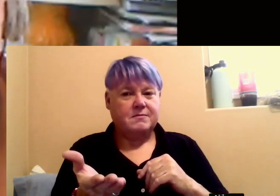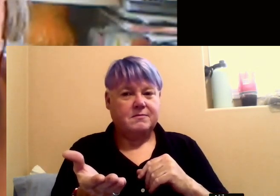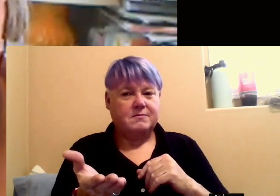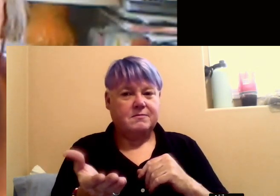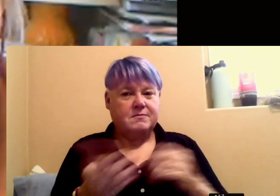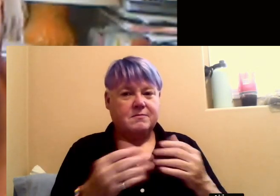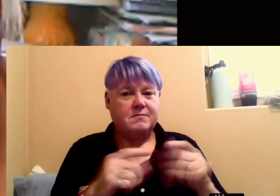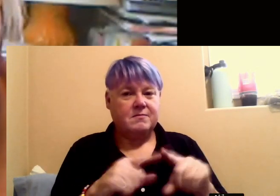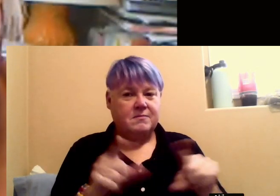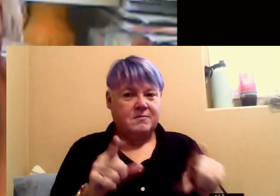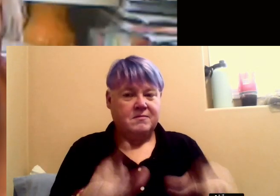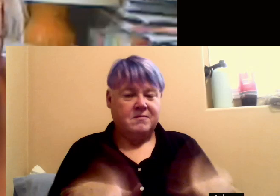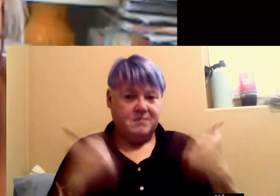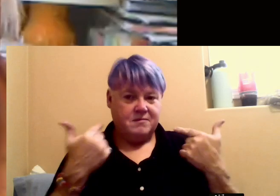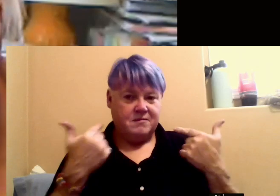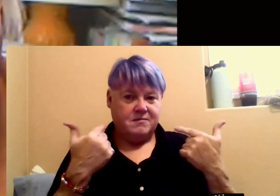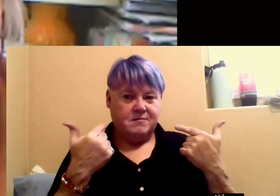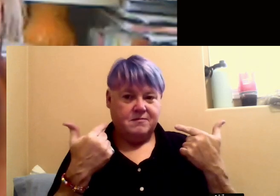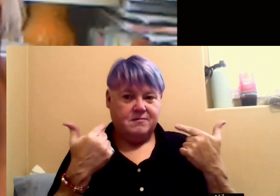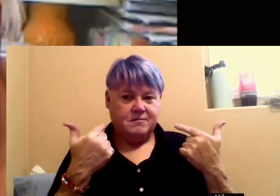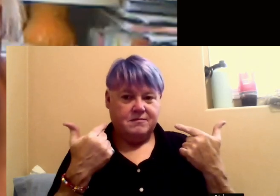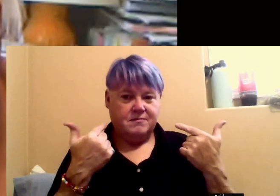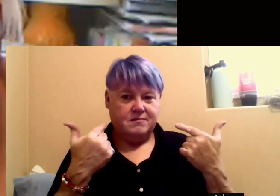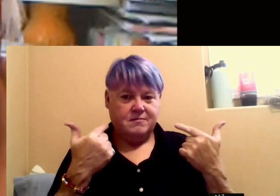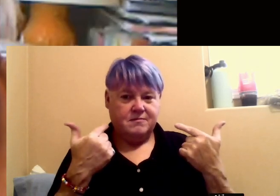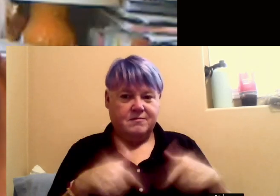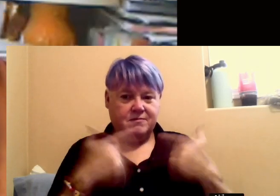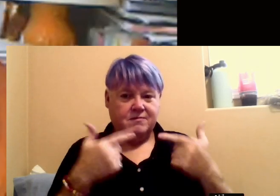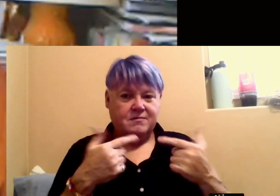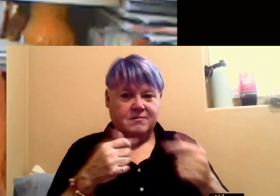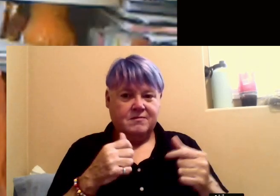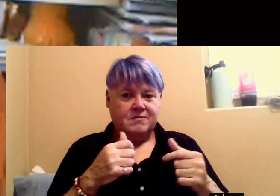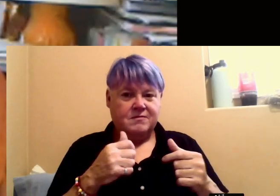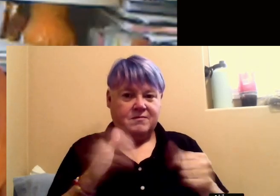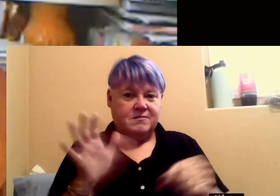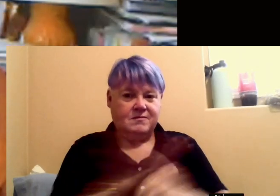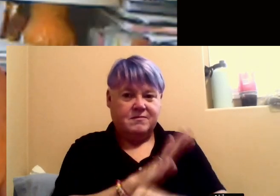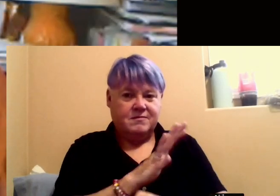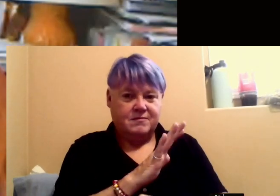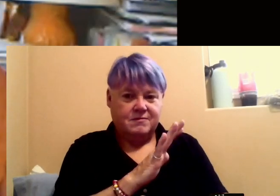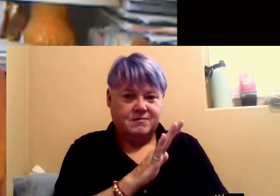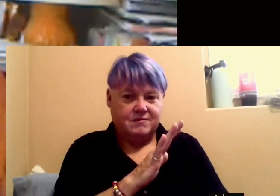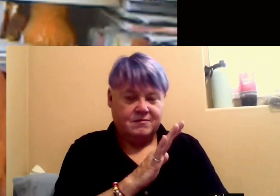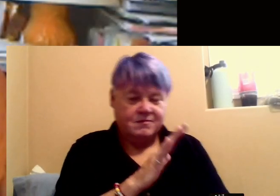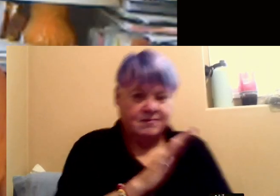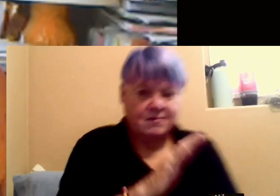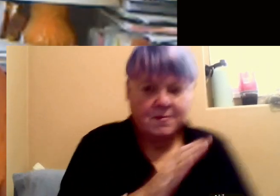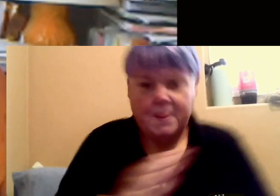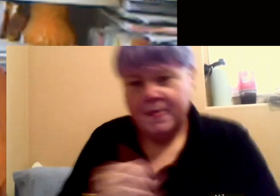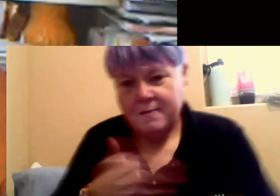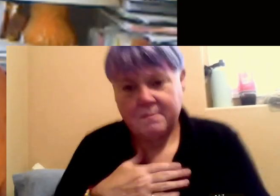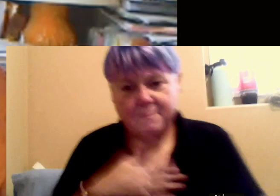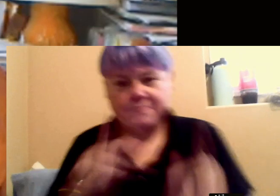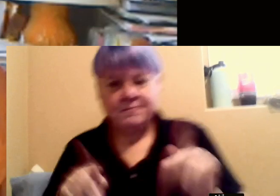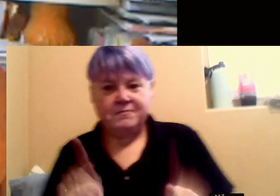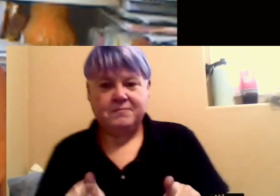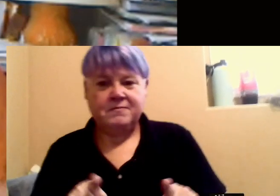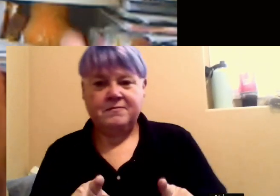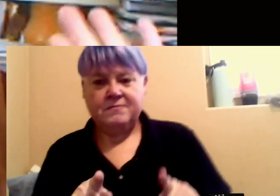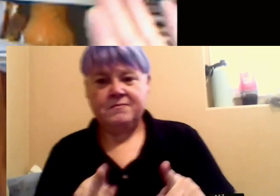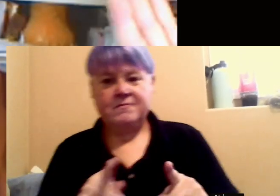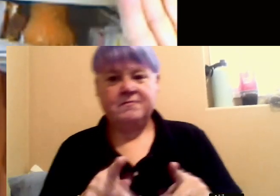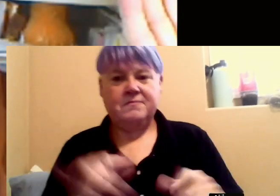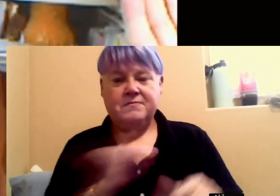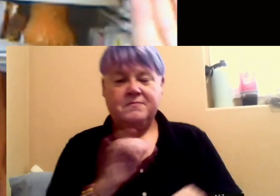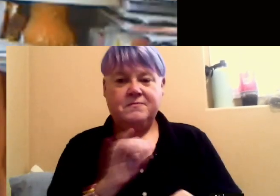But just living lives full of agency and so on, because I think that's where my people are too. It's like,